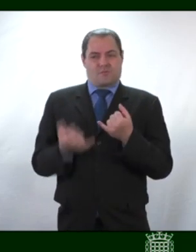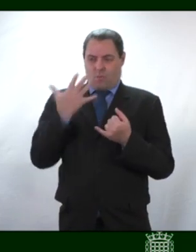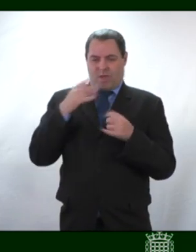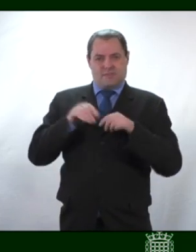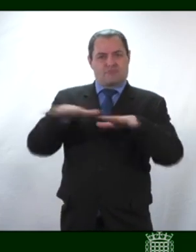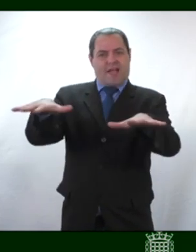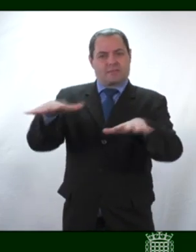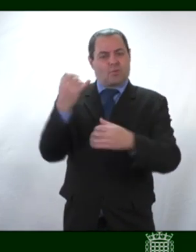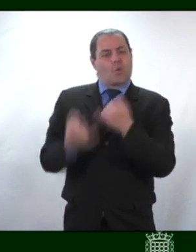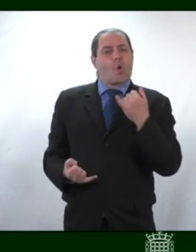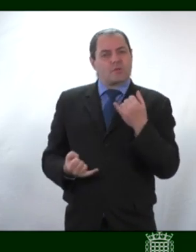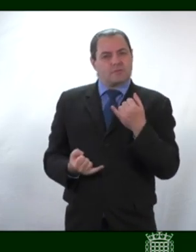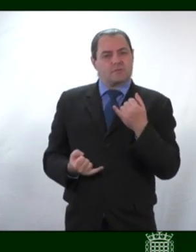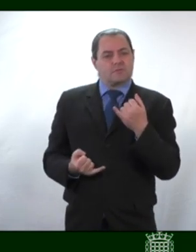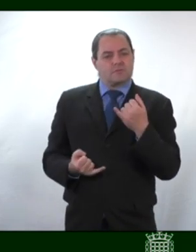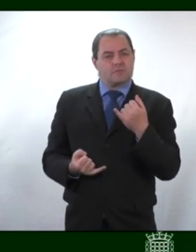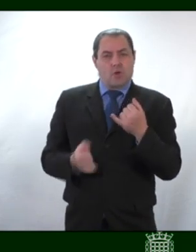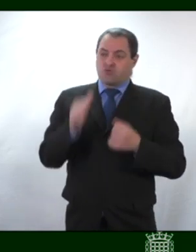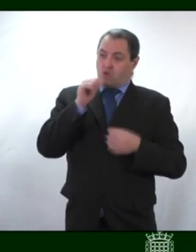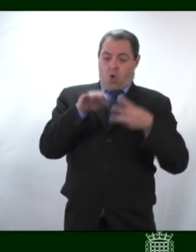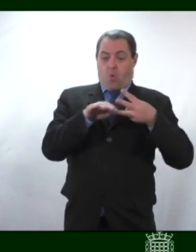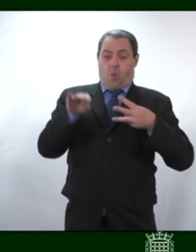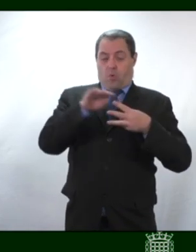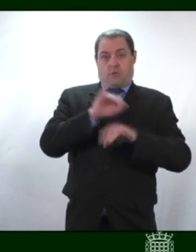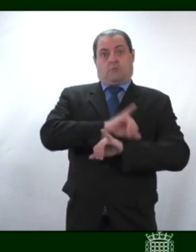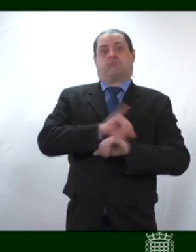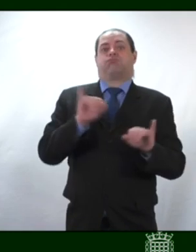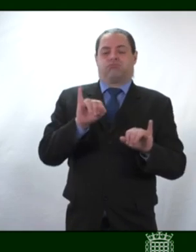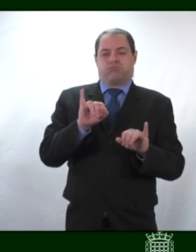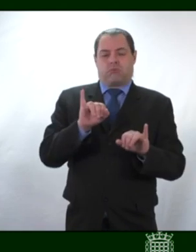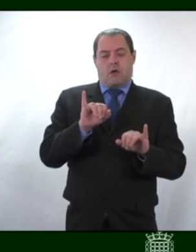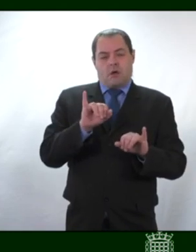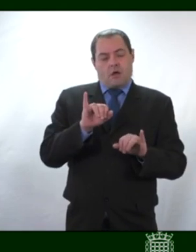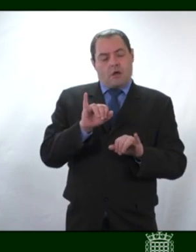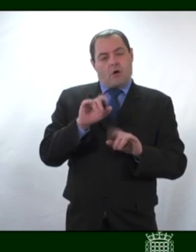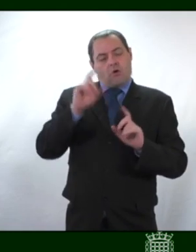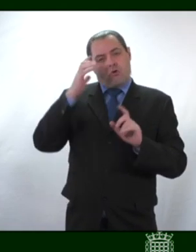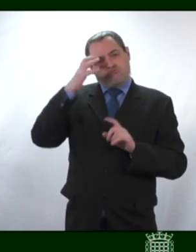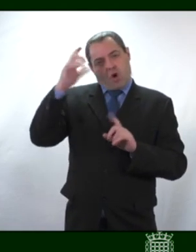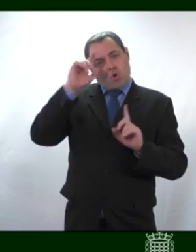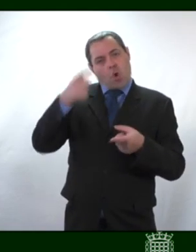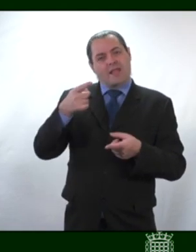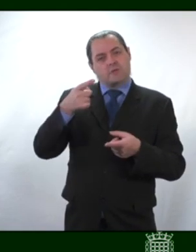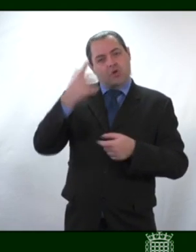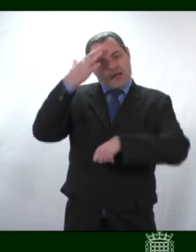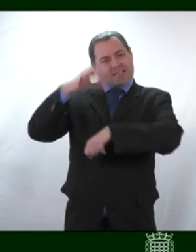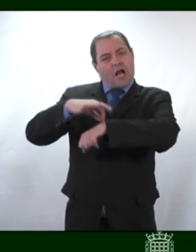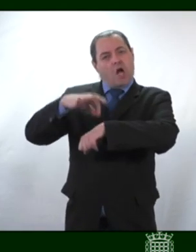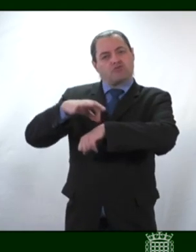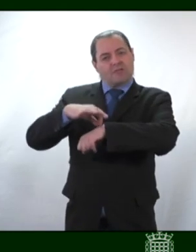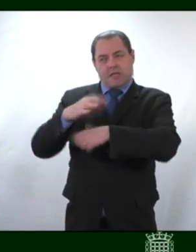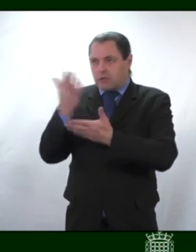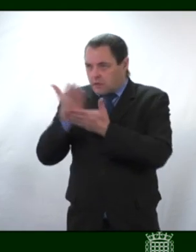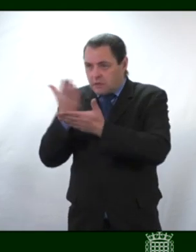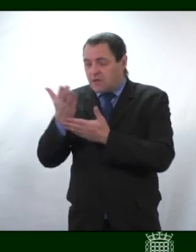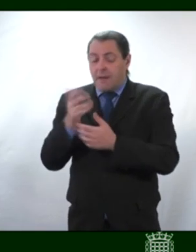though the measures that are taken are difficult ones. And the Royal College of Psychiatry has been very clear that the best thing for